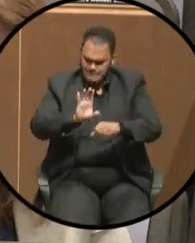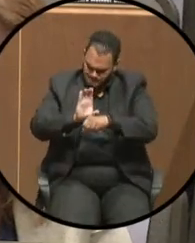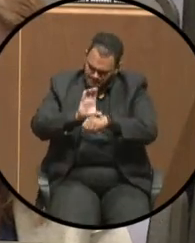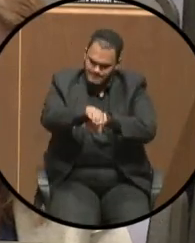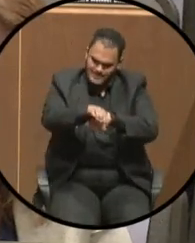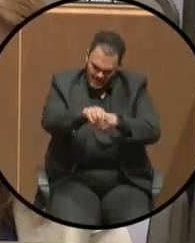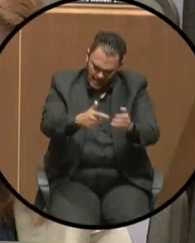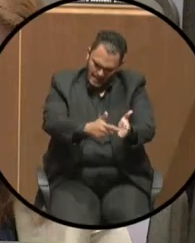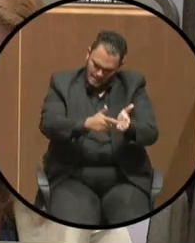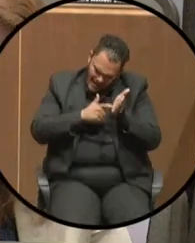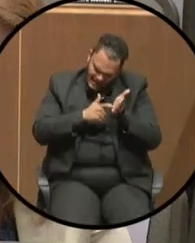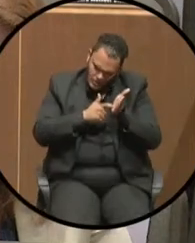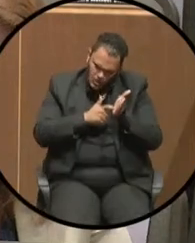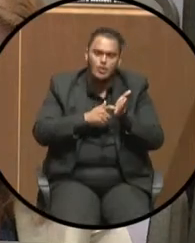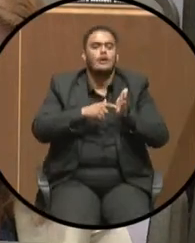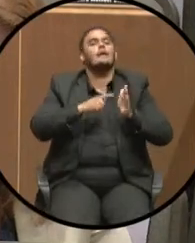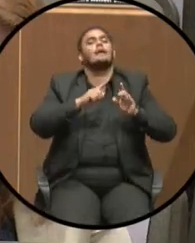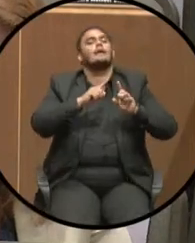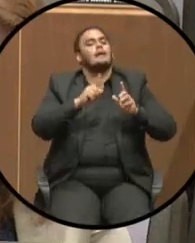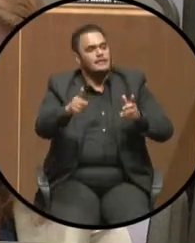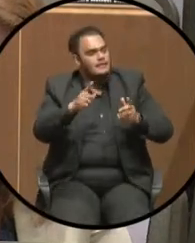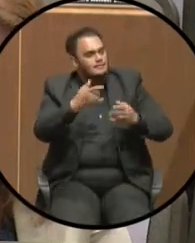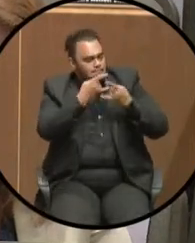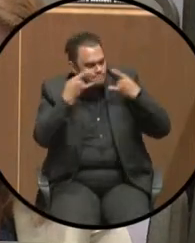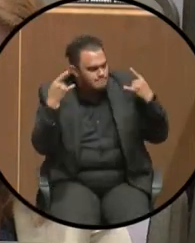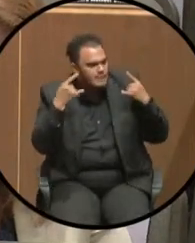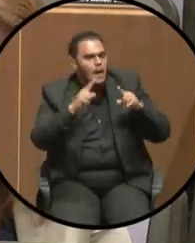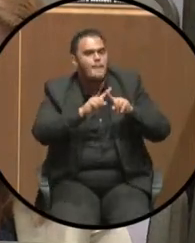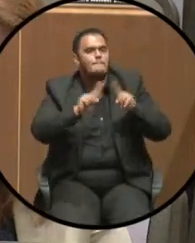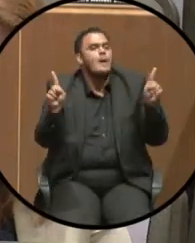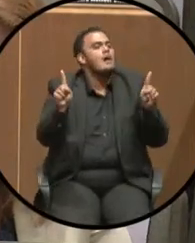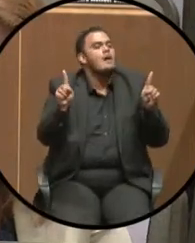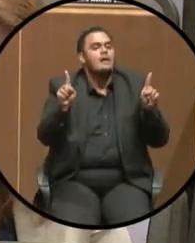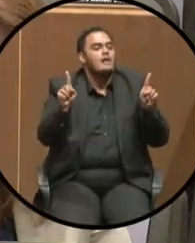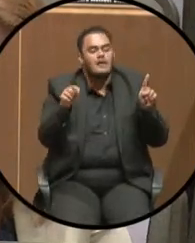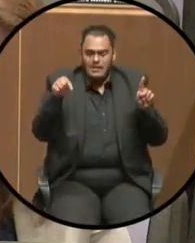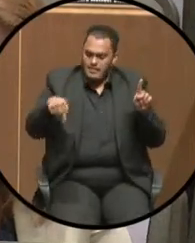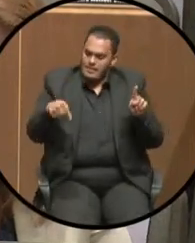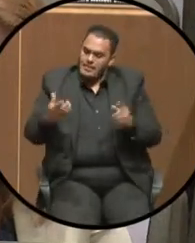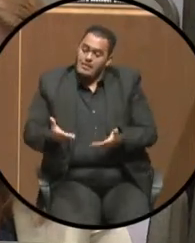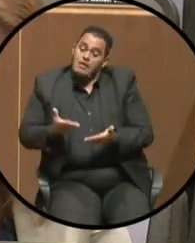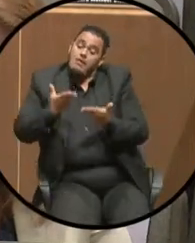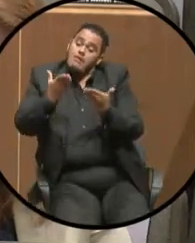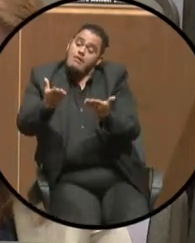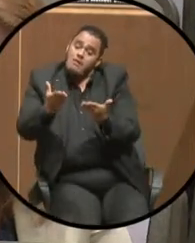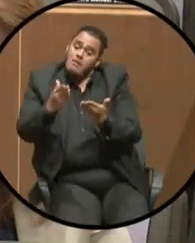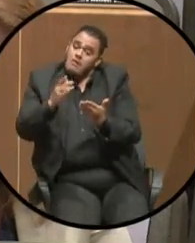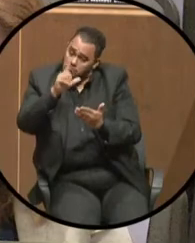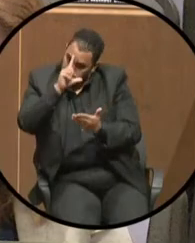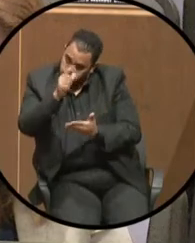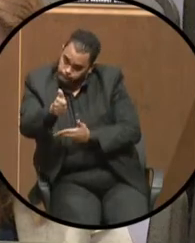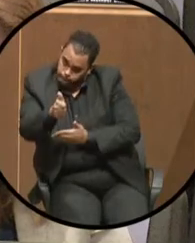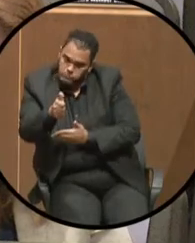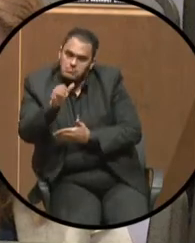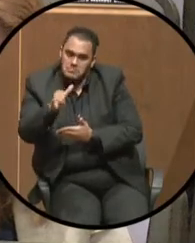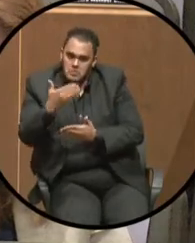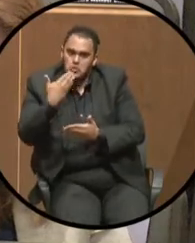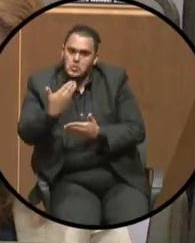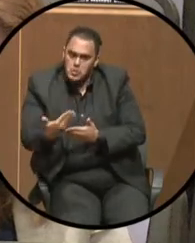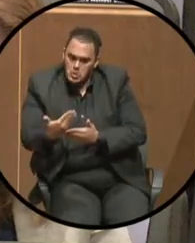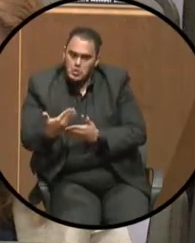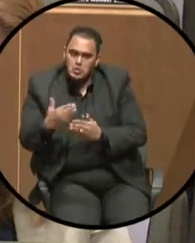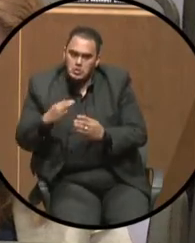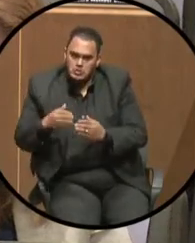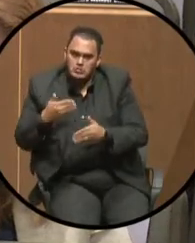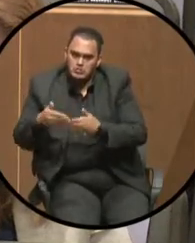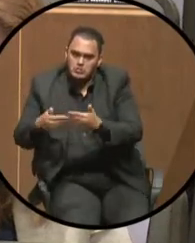I believe that this optional one is at least a step in the right direction. You know, pride is thinking